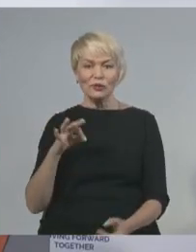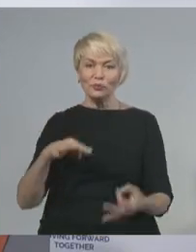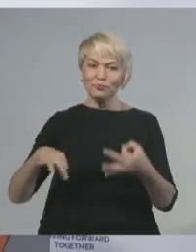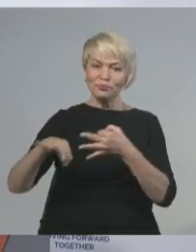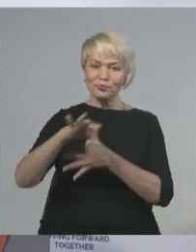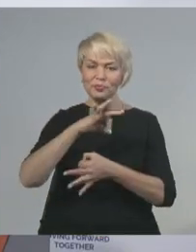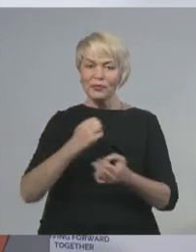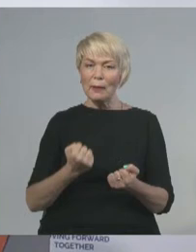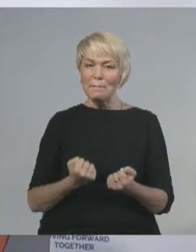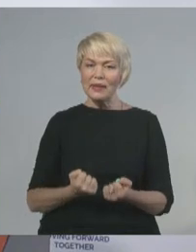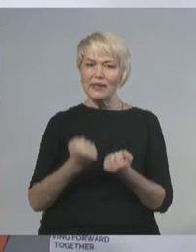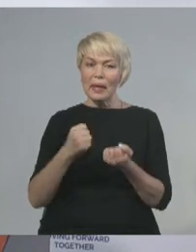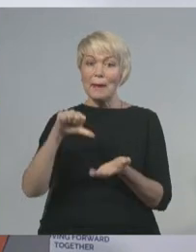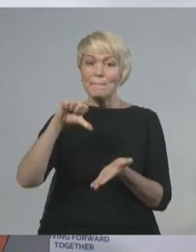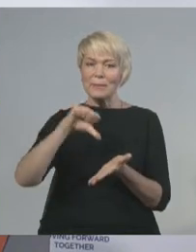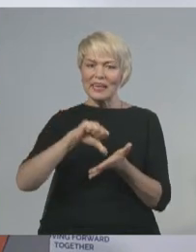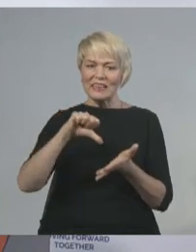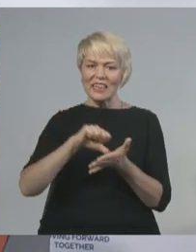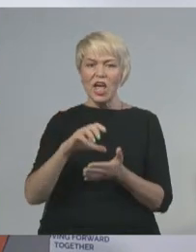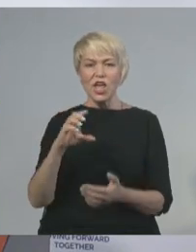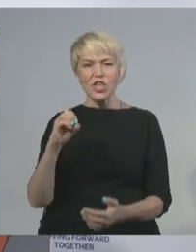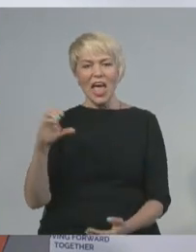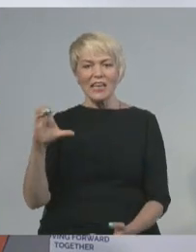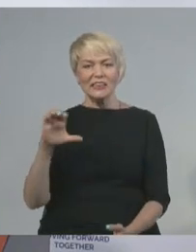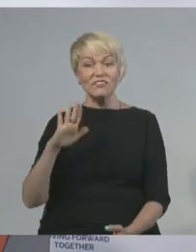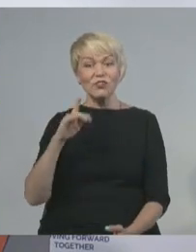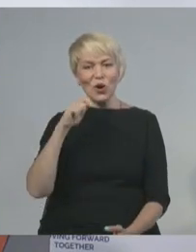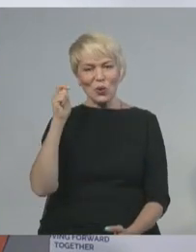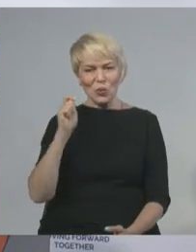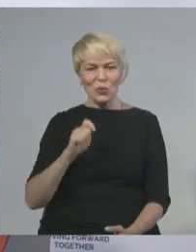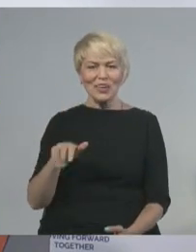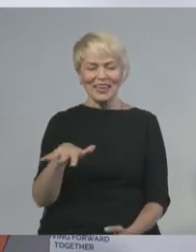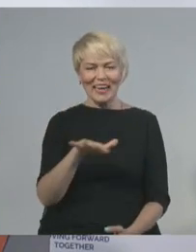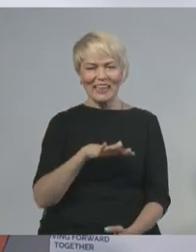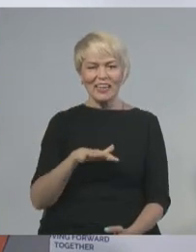and follow the program of donbass media forum thank you